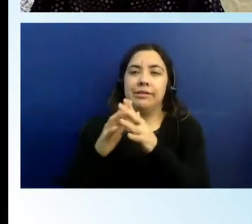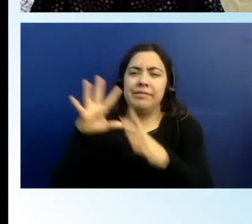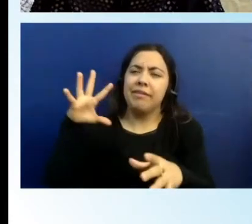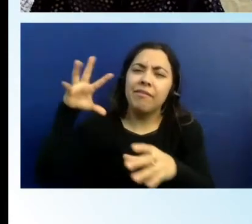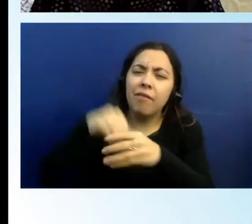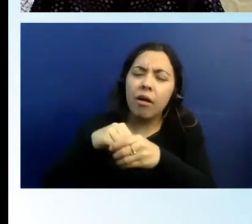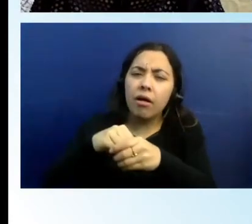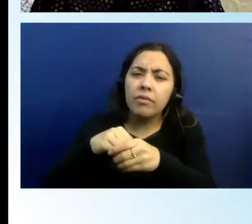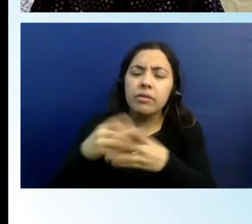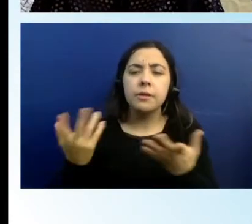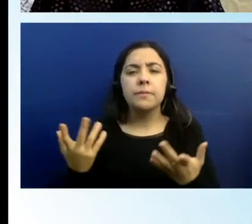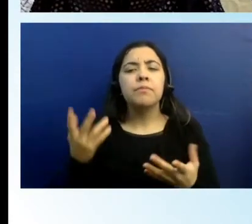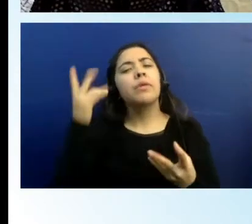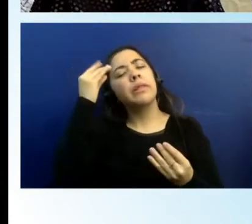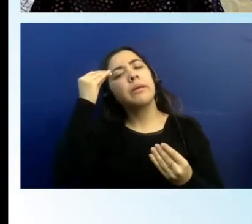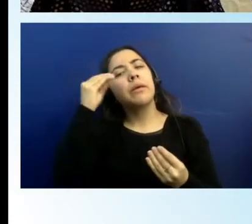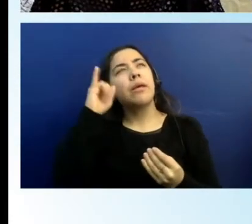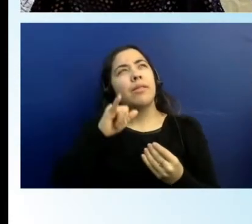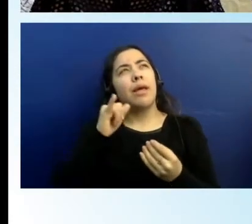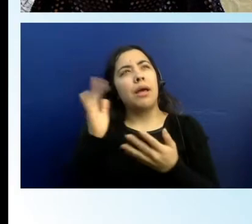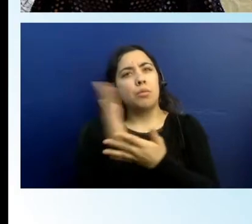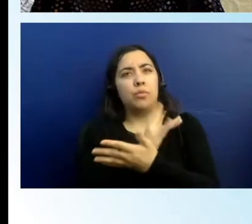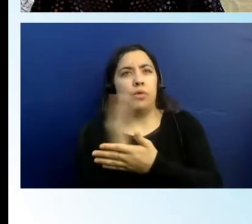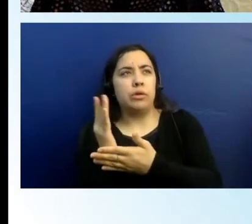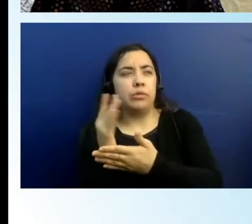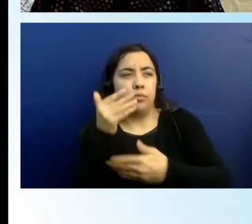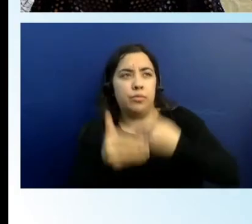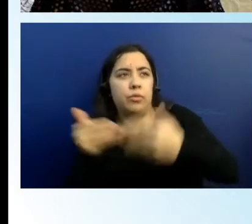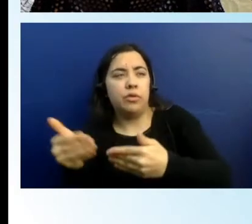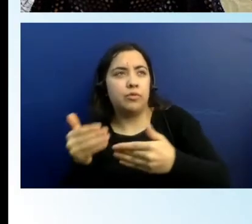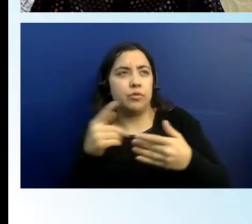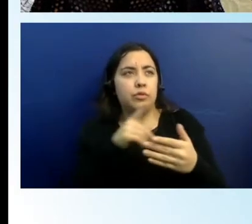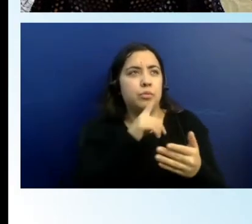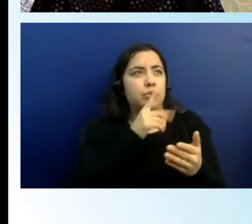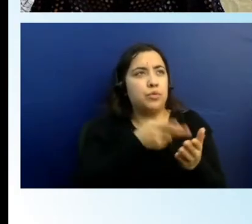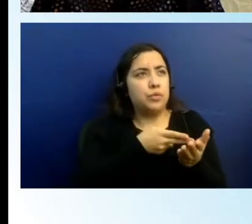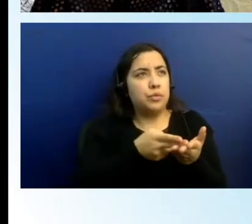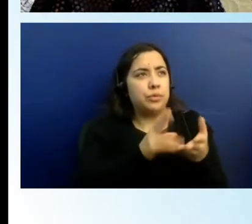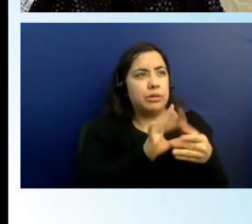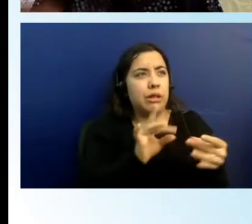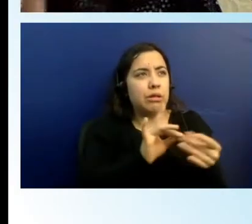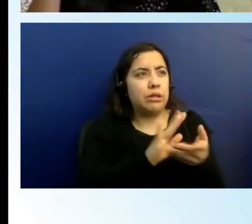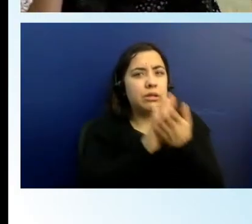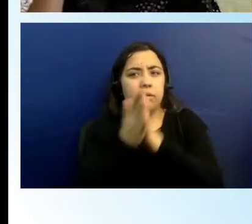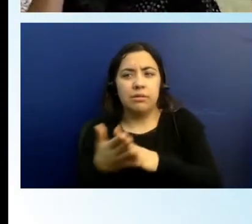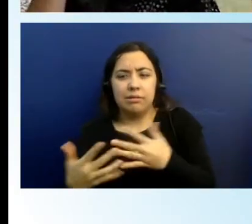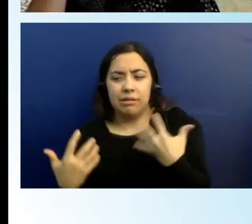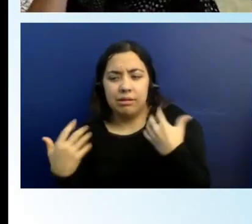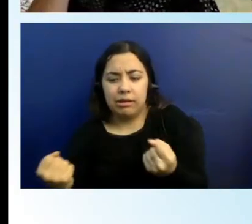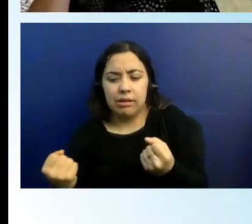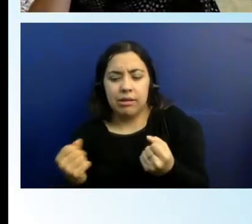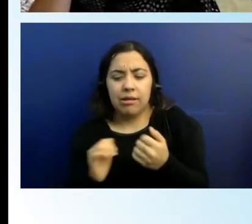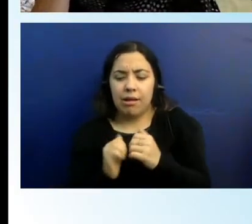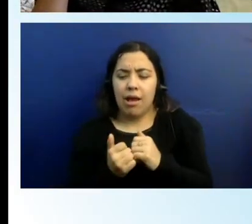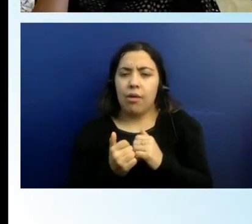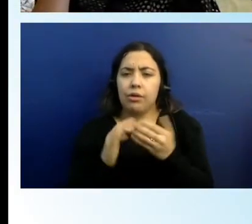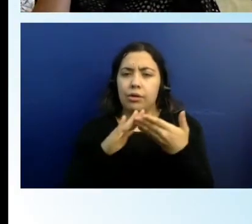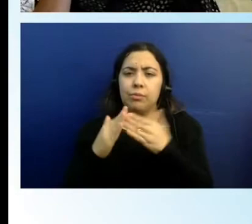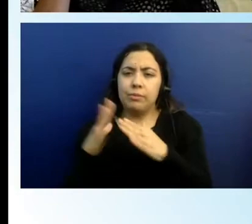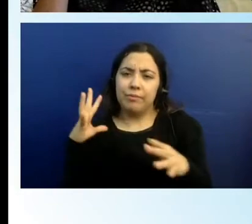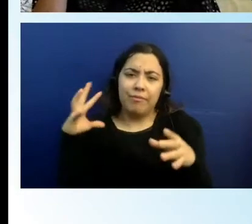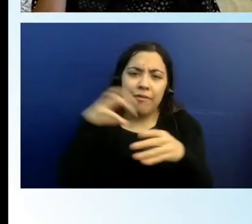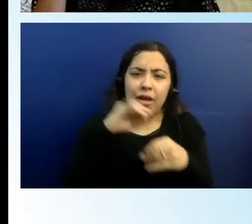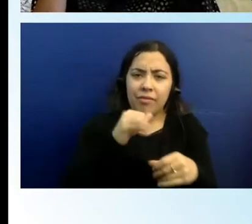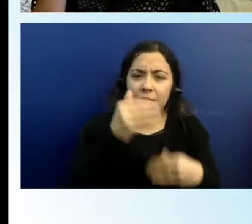So thinking about the progression from truth-telling to healing and also the involvement of communities in that process.